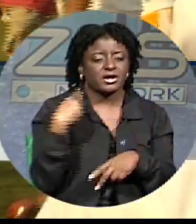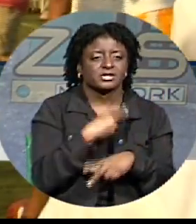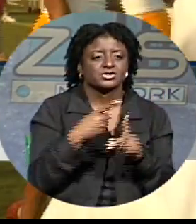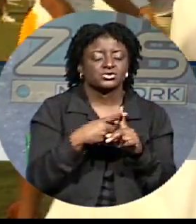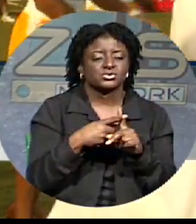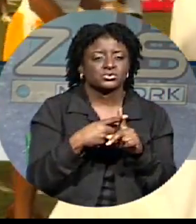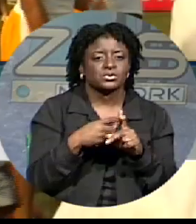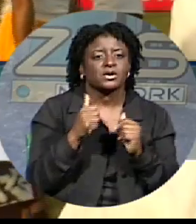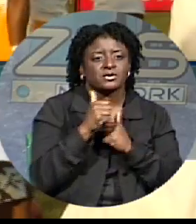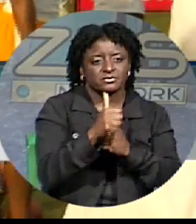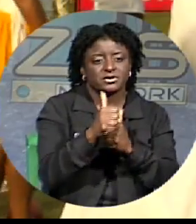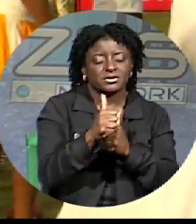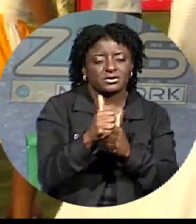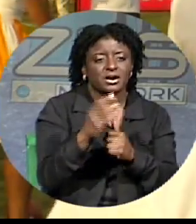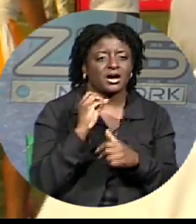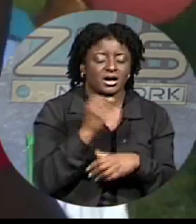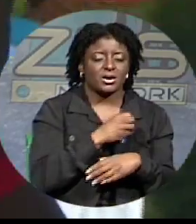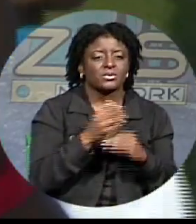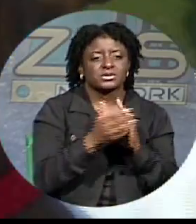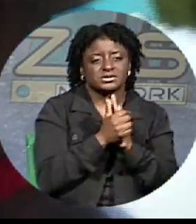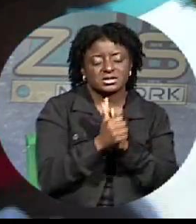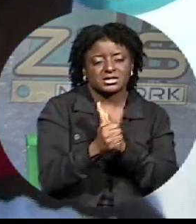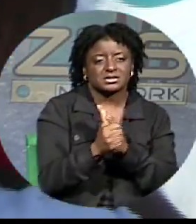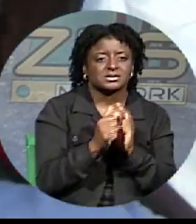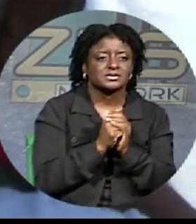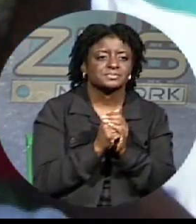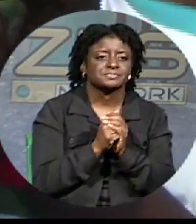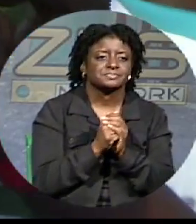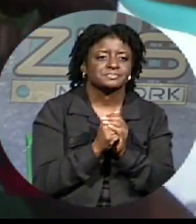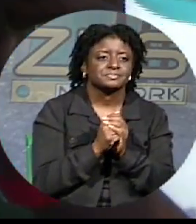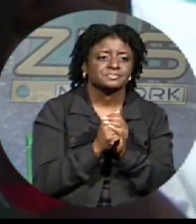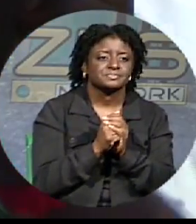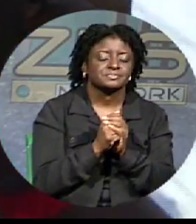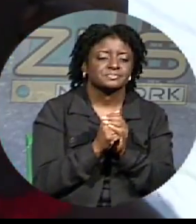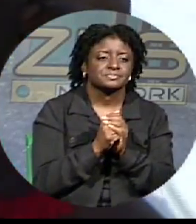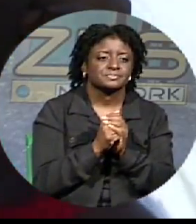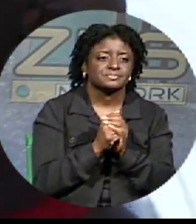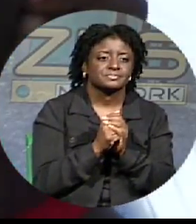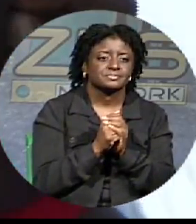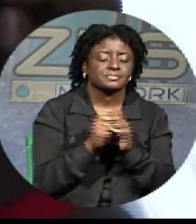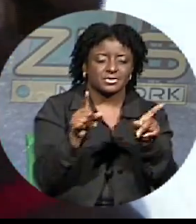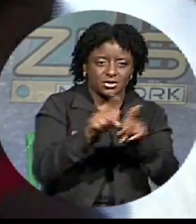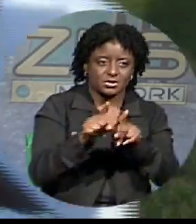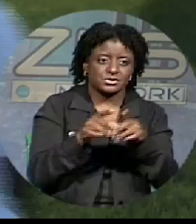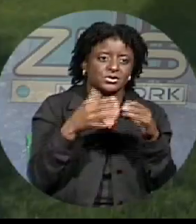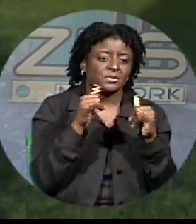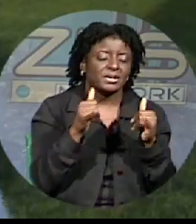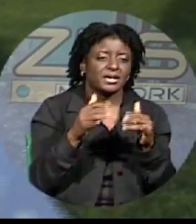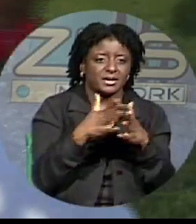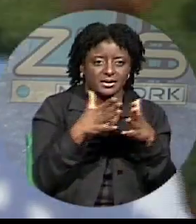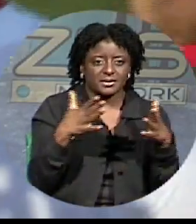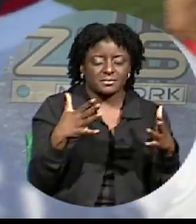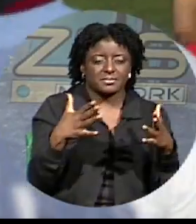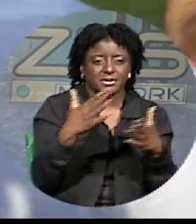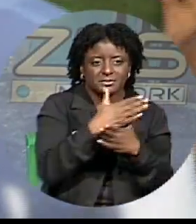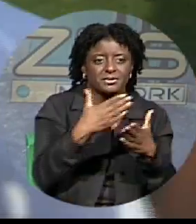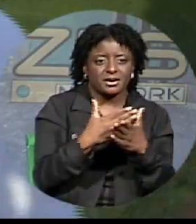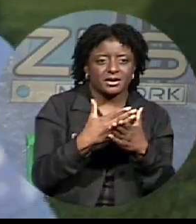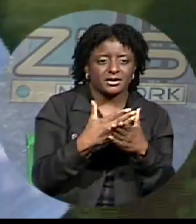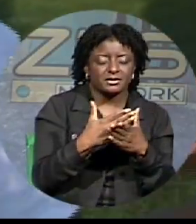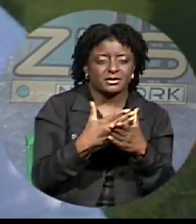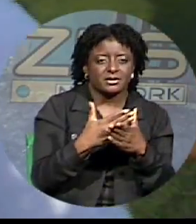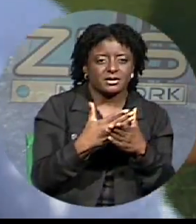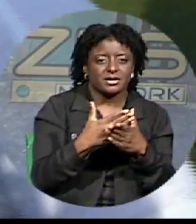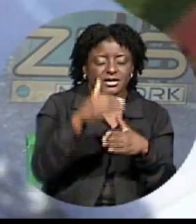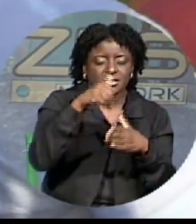pursue our skills and do what we have to do. Reporting for ZNS Total Sports, I'm Julian Gibson. Now, also playing a big role with putting on the youth clinic was